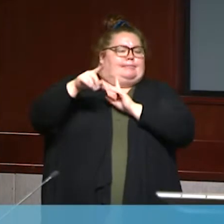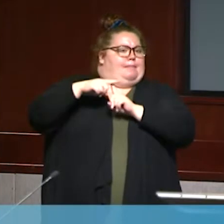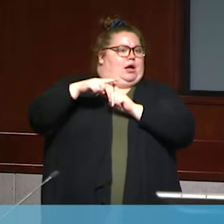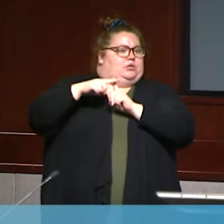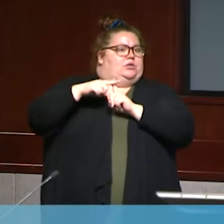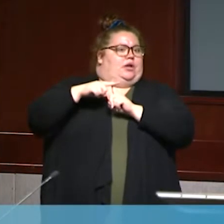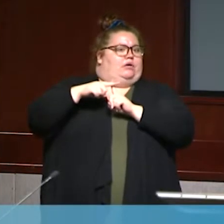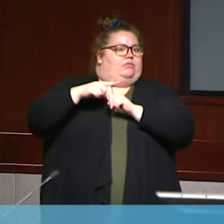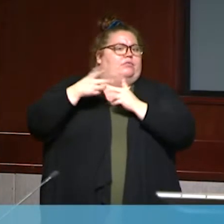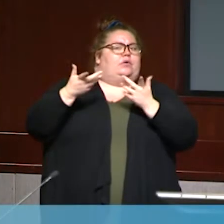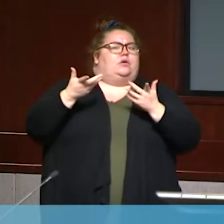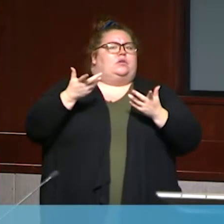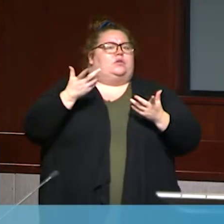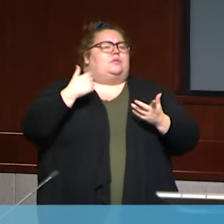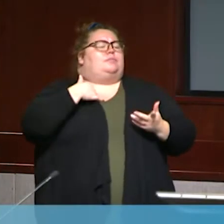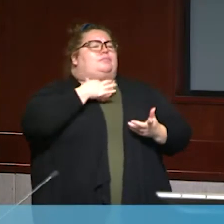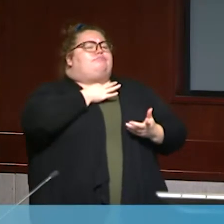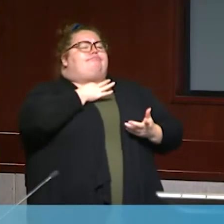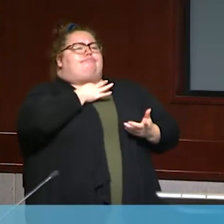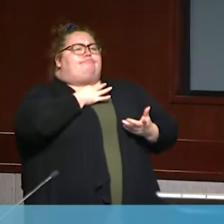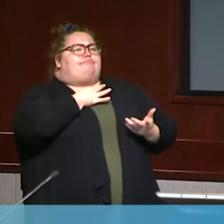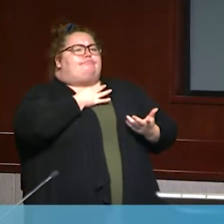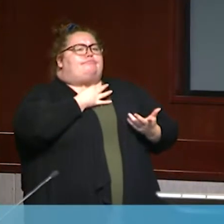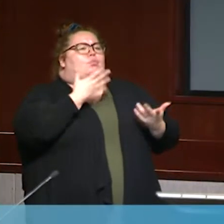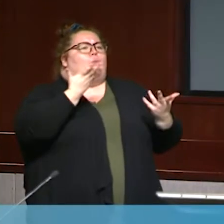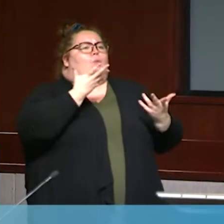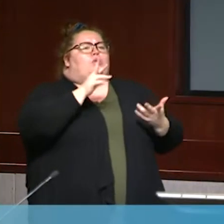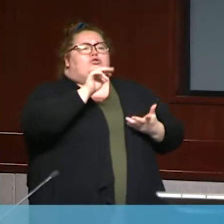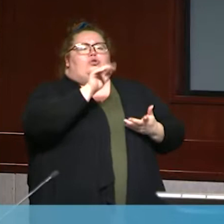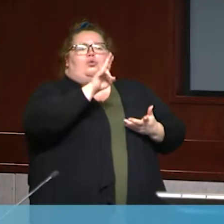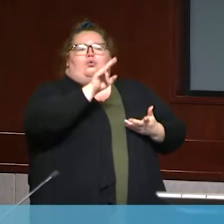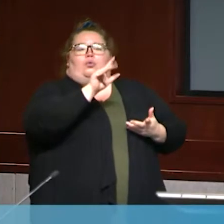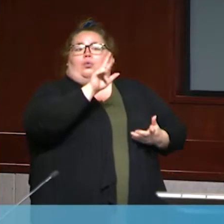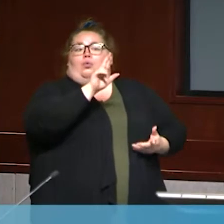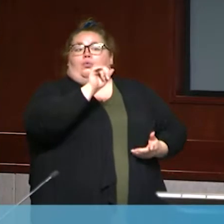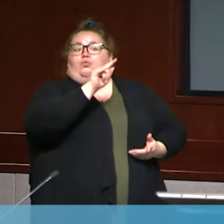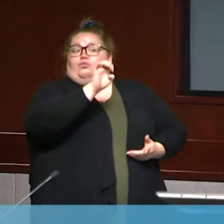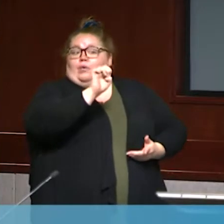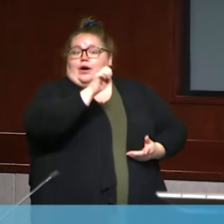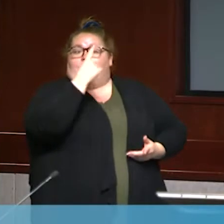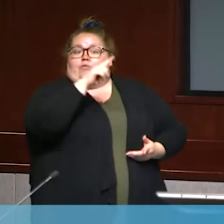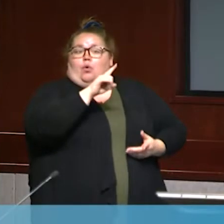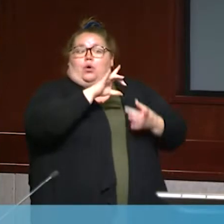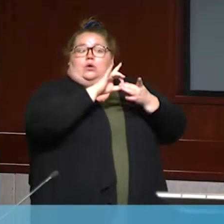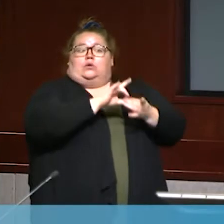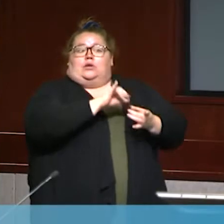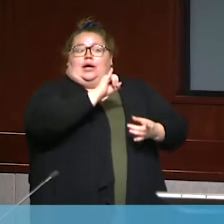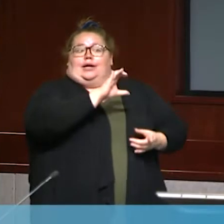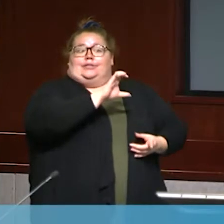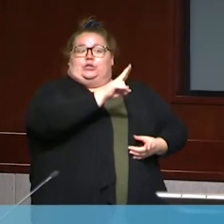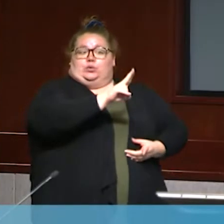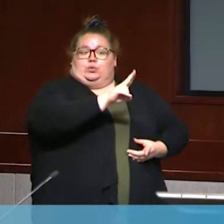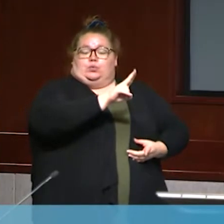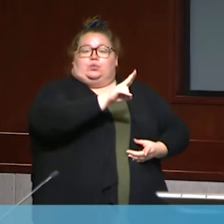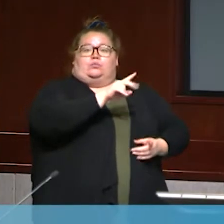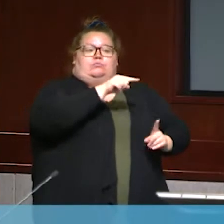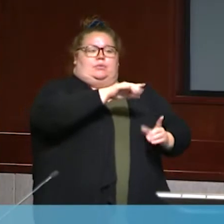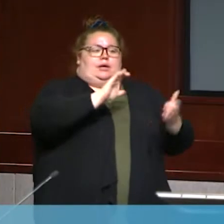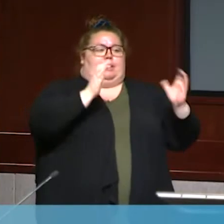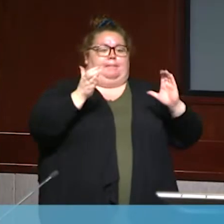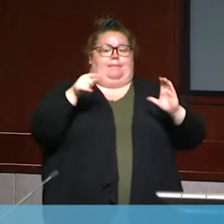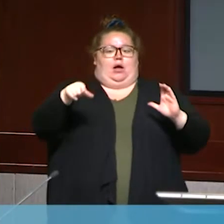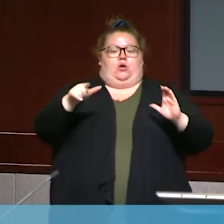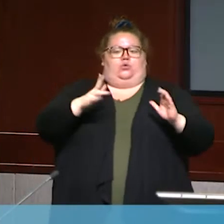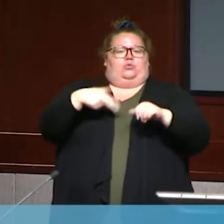wondering, what's the rate of ICU when they're in the hospital versus someone who's in a normal hospital bed? And